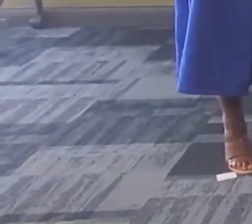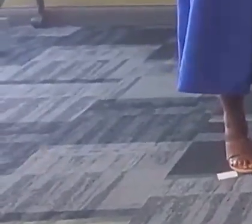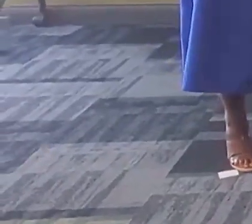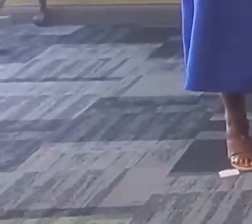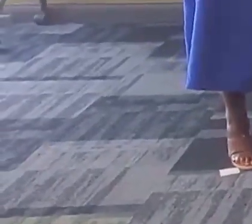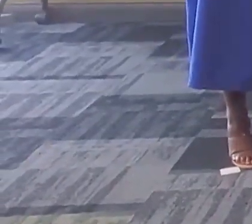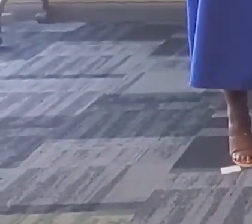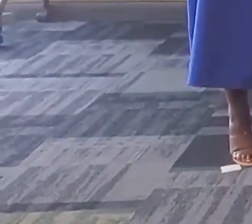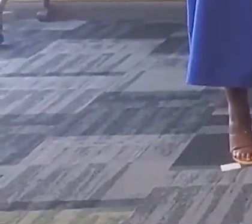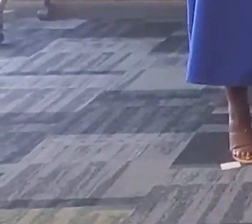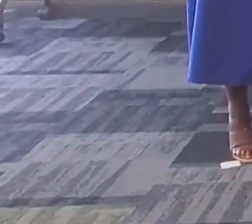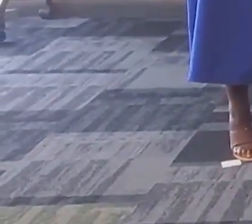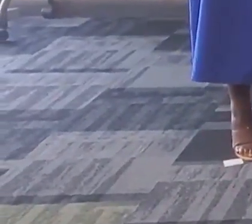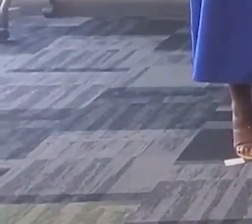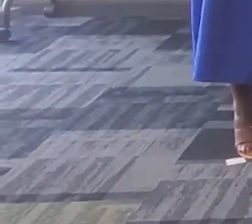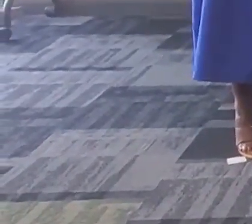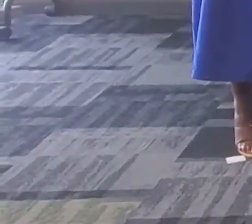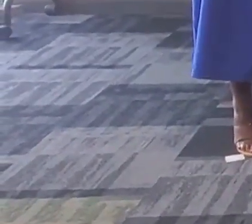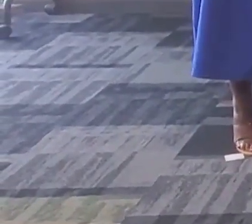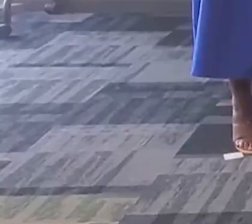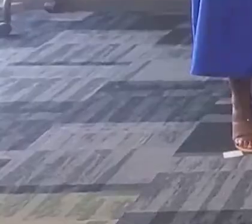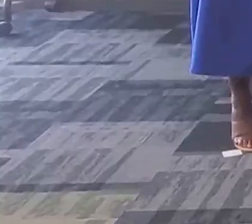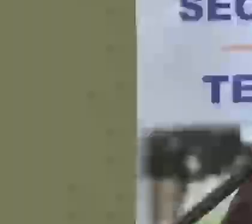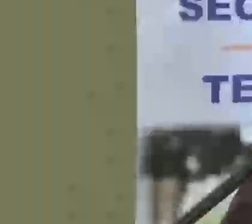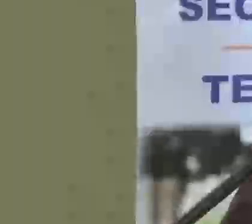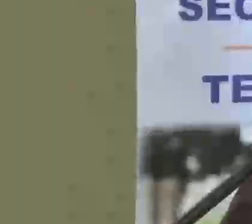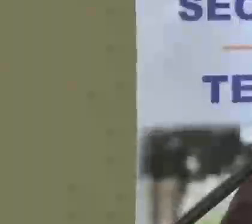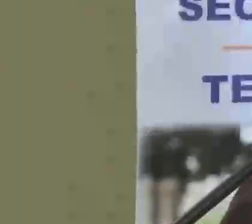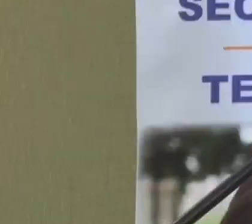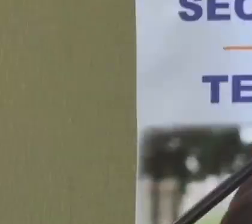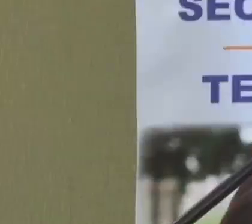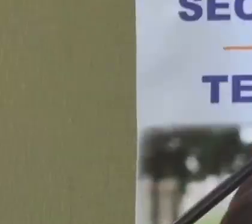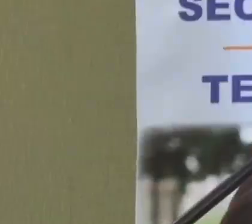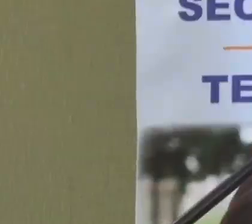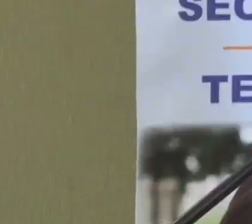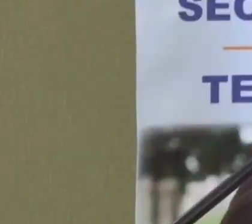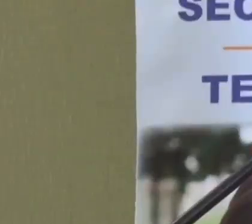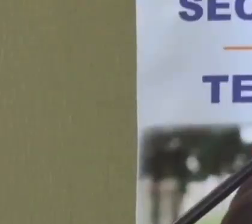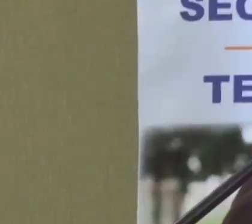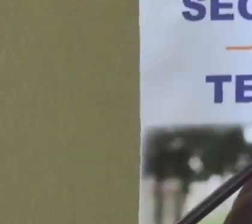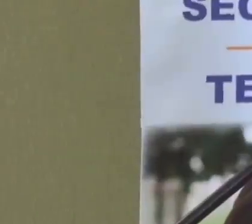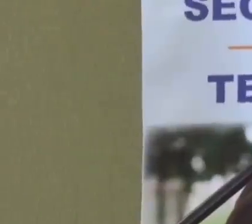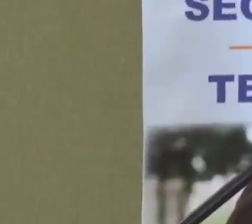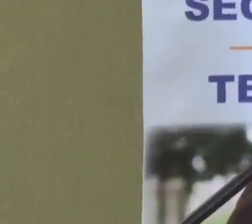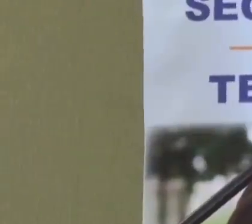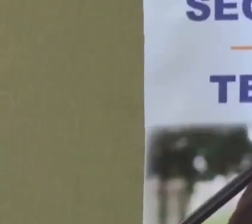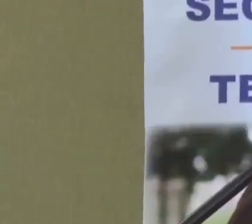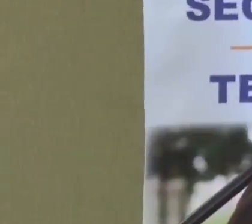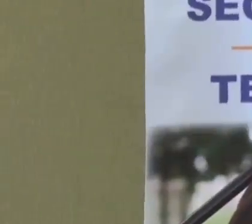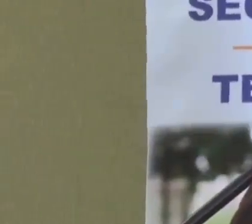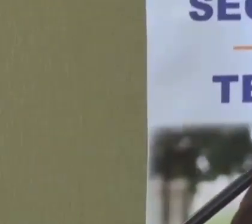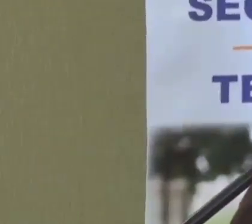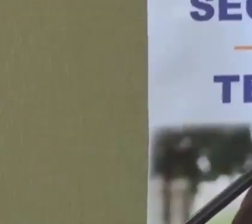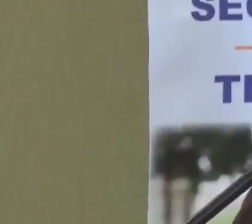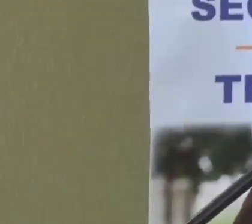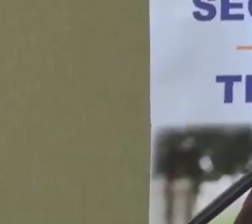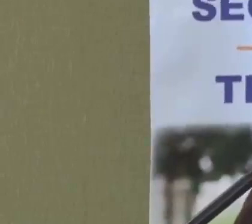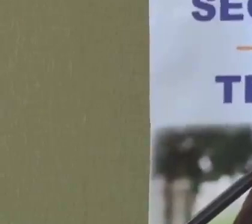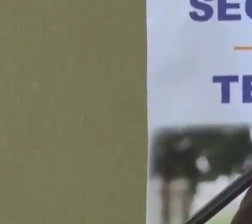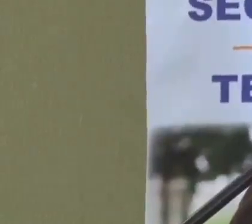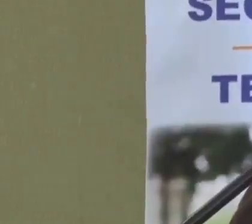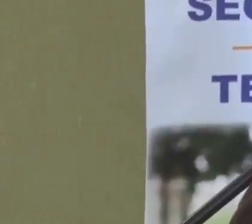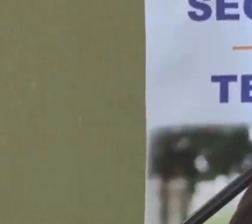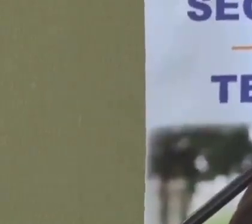result in something like this today. And this is one step, and she's going further, and who knows what she will end